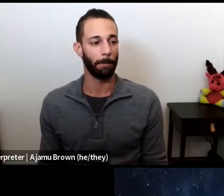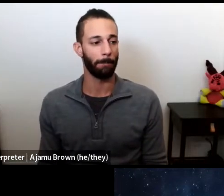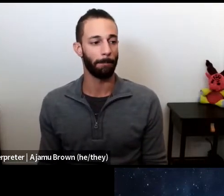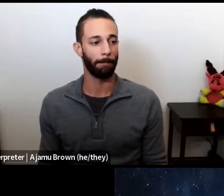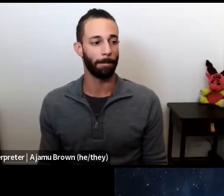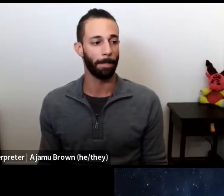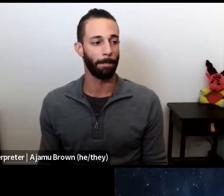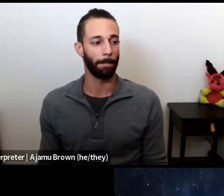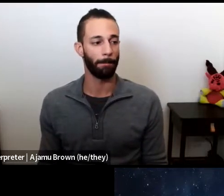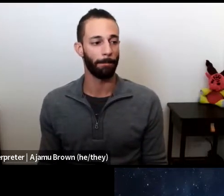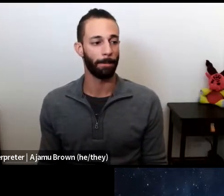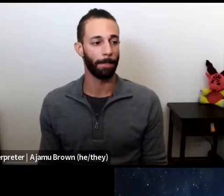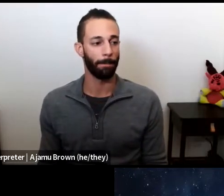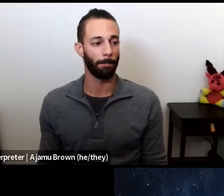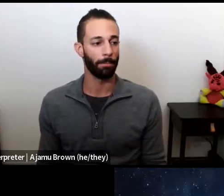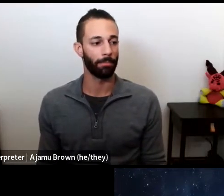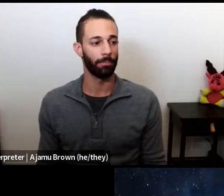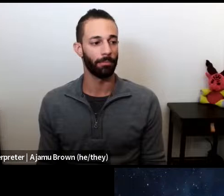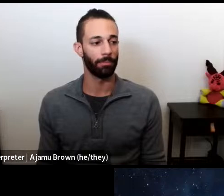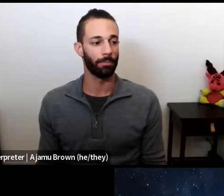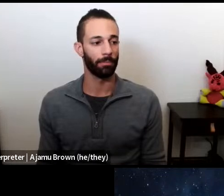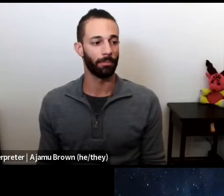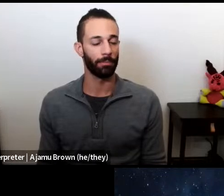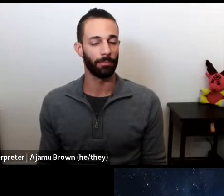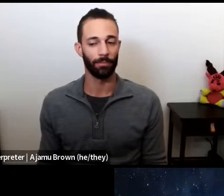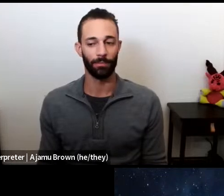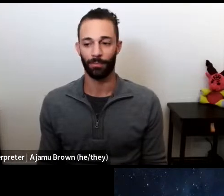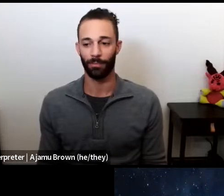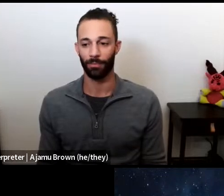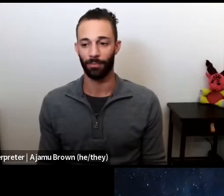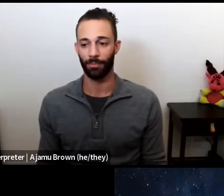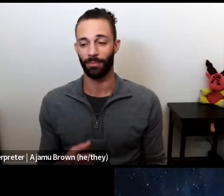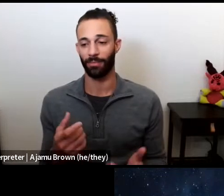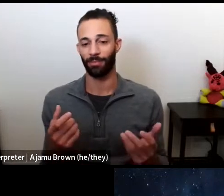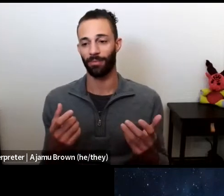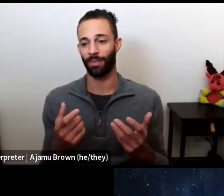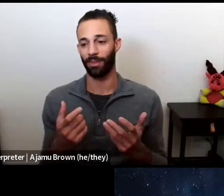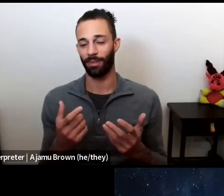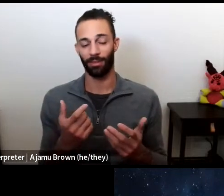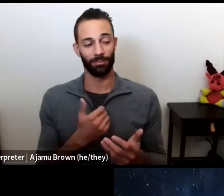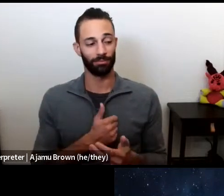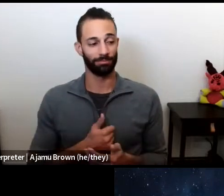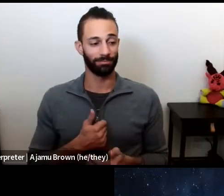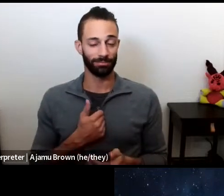No, I can't read you for filth. I'm sorry.